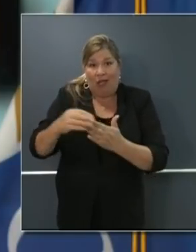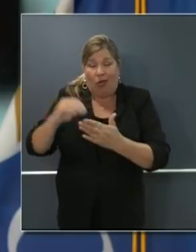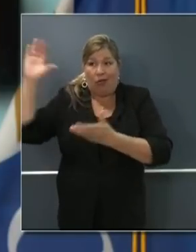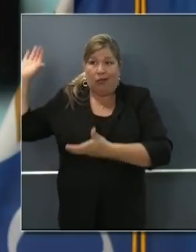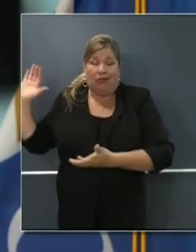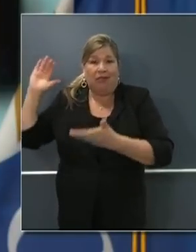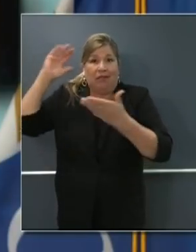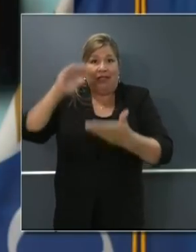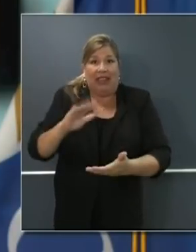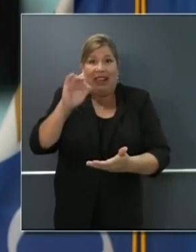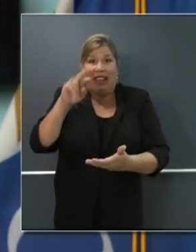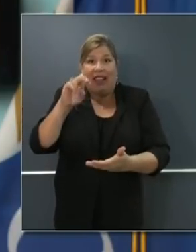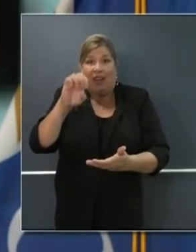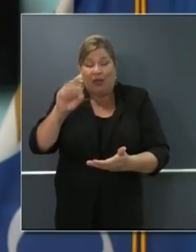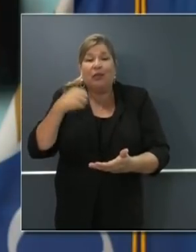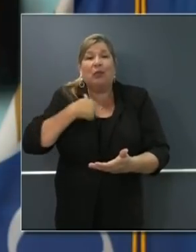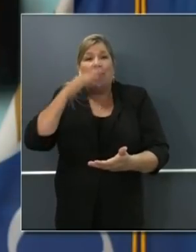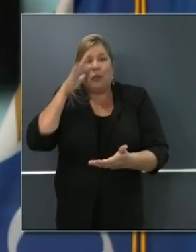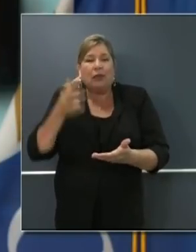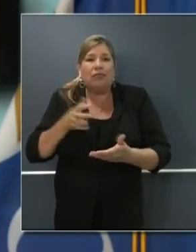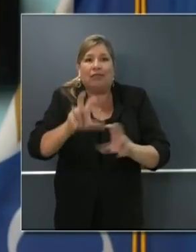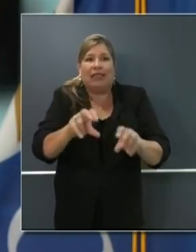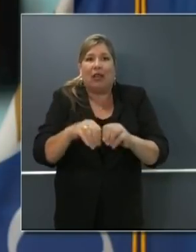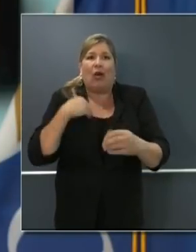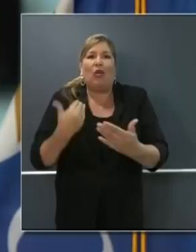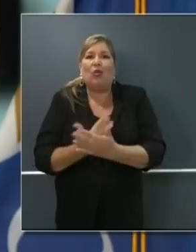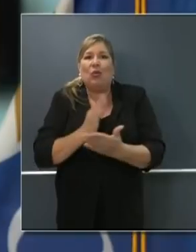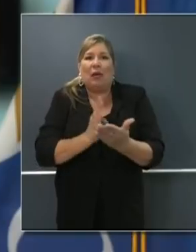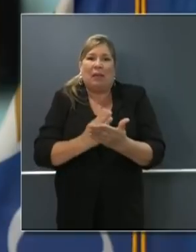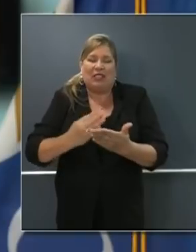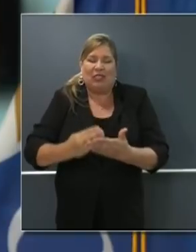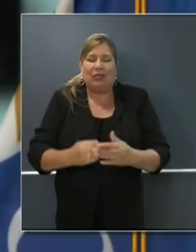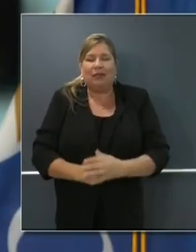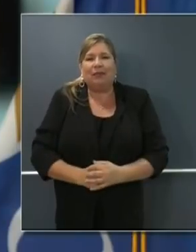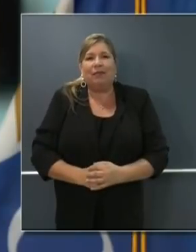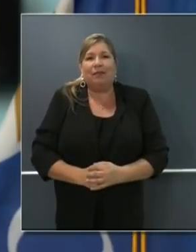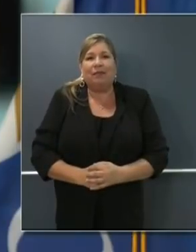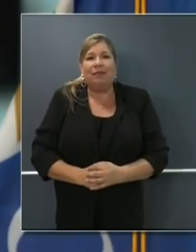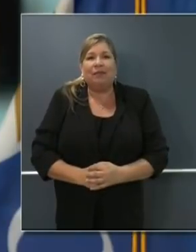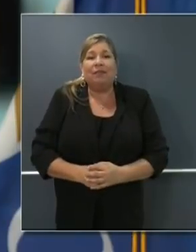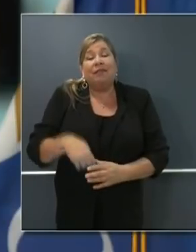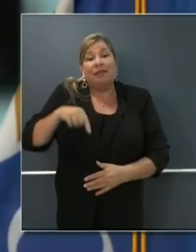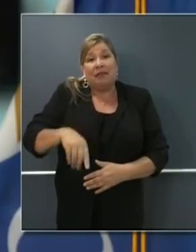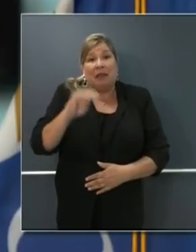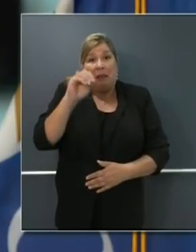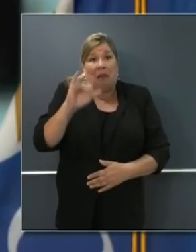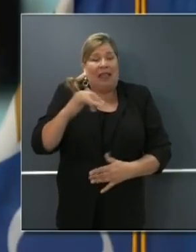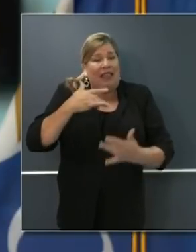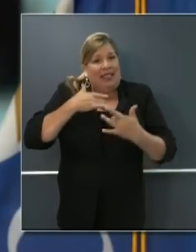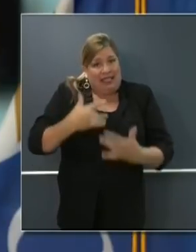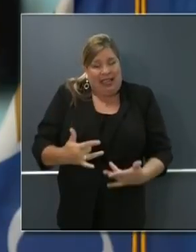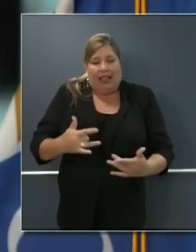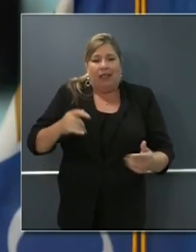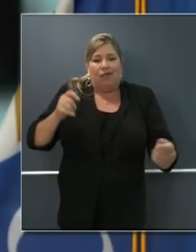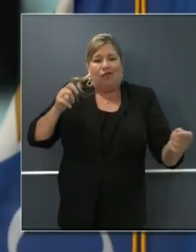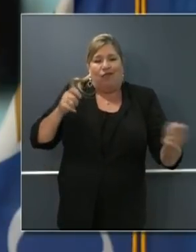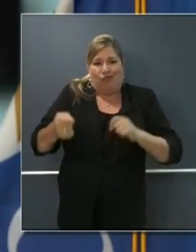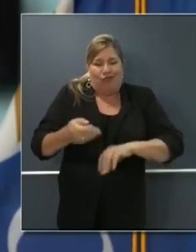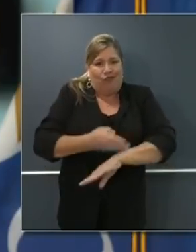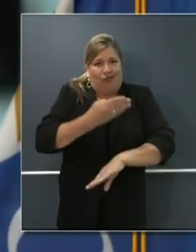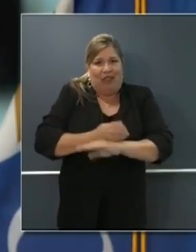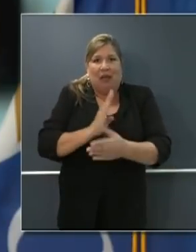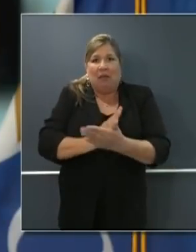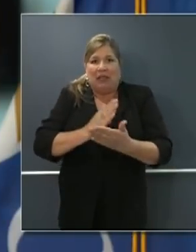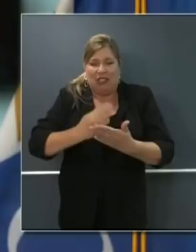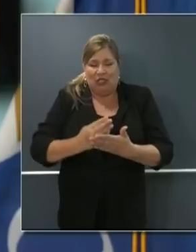we'll be distributing in our new budget. We've got this we call May Revise in the state of California. We're very close to finishing our work. We'll make